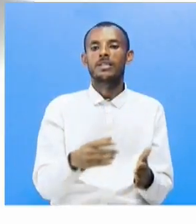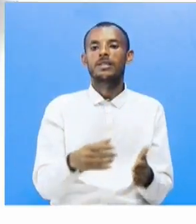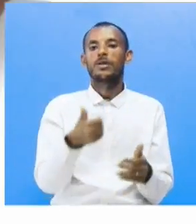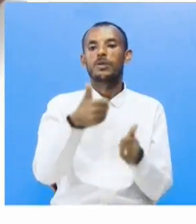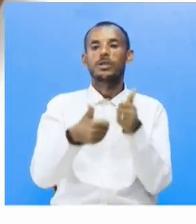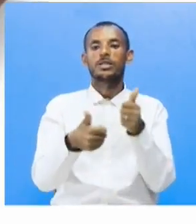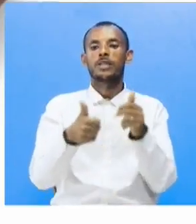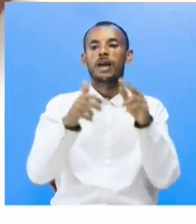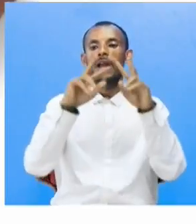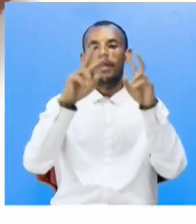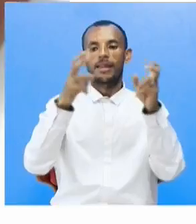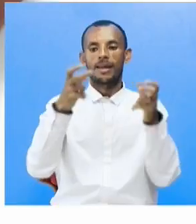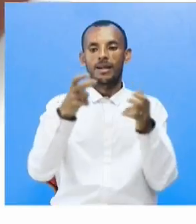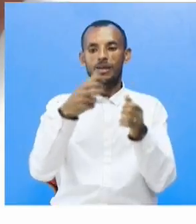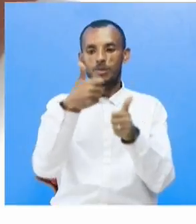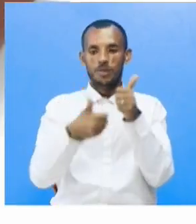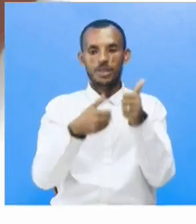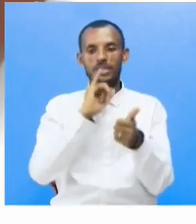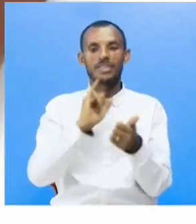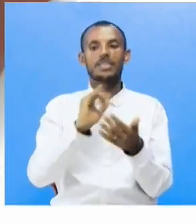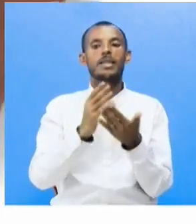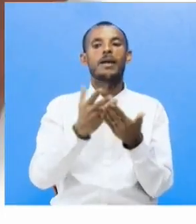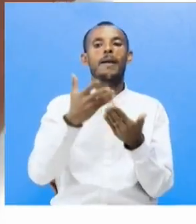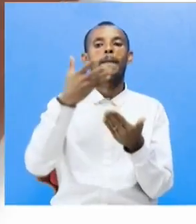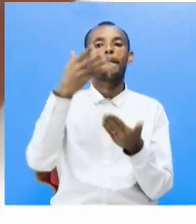is purchased.